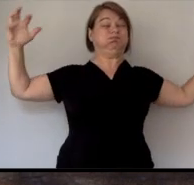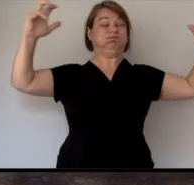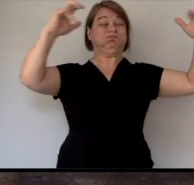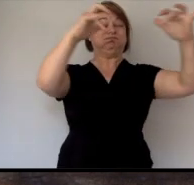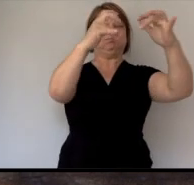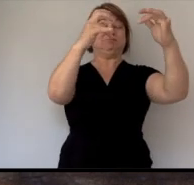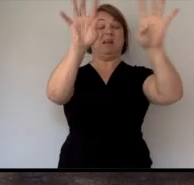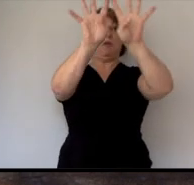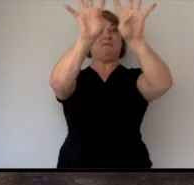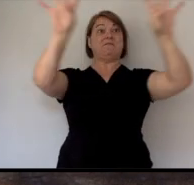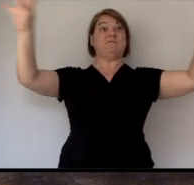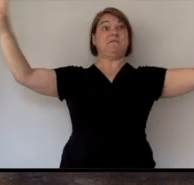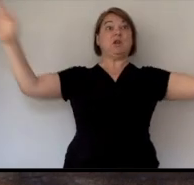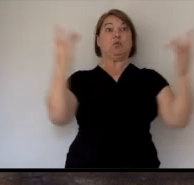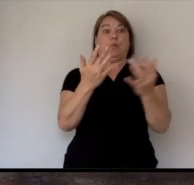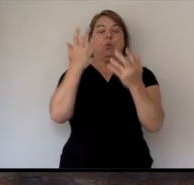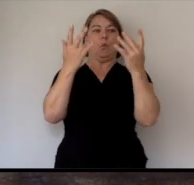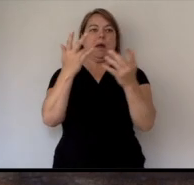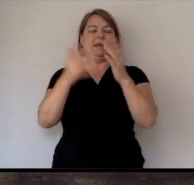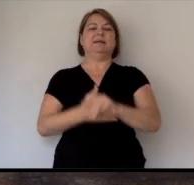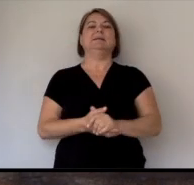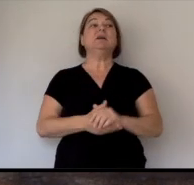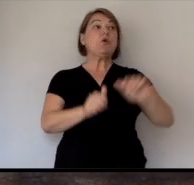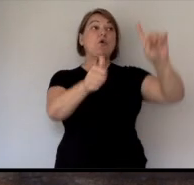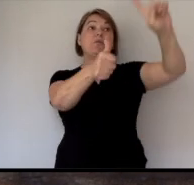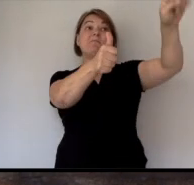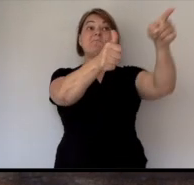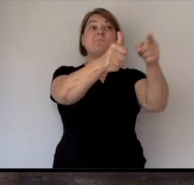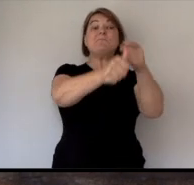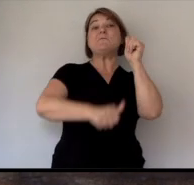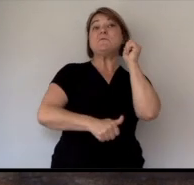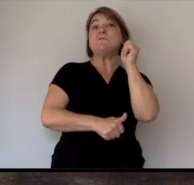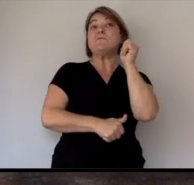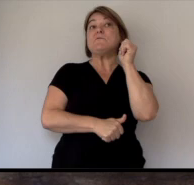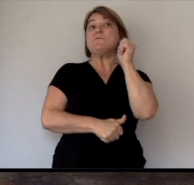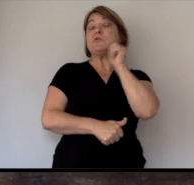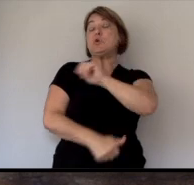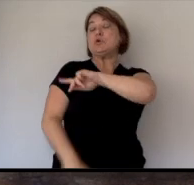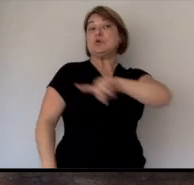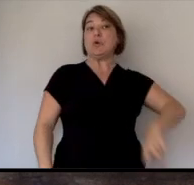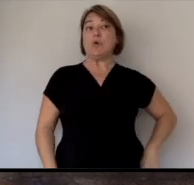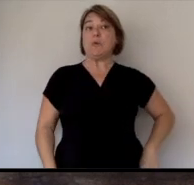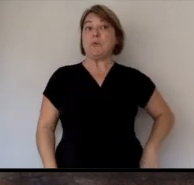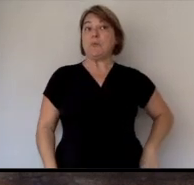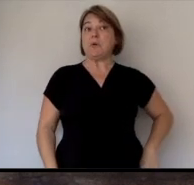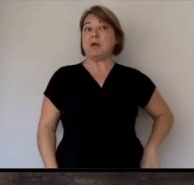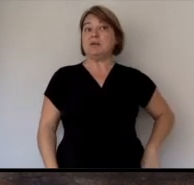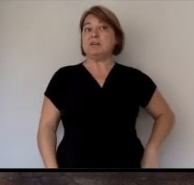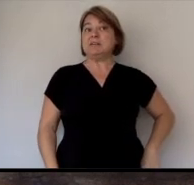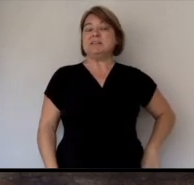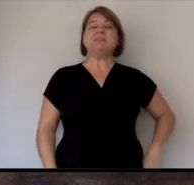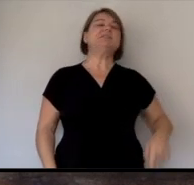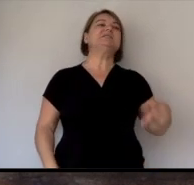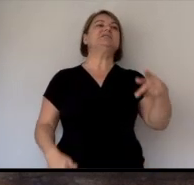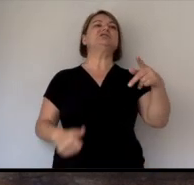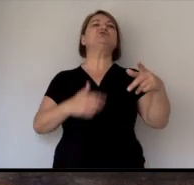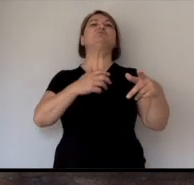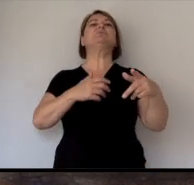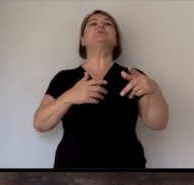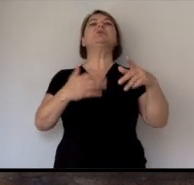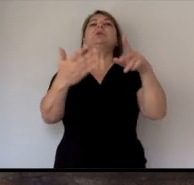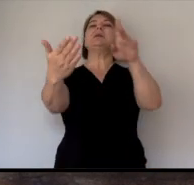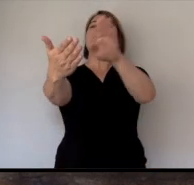Princess Aria from Austria sang a thunderous opera for the prince. No sooner had she finished than she was shown the